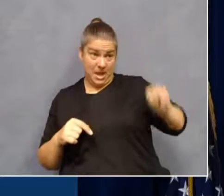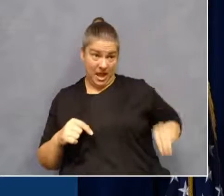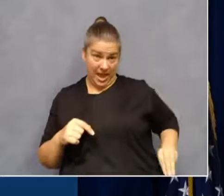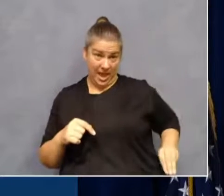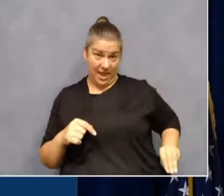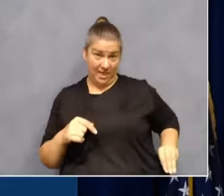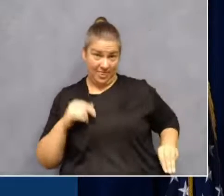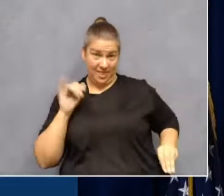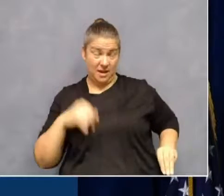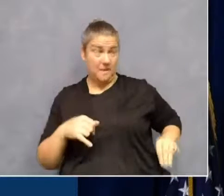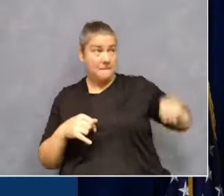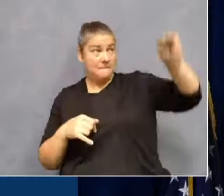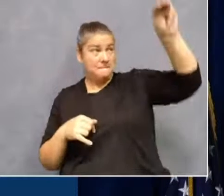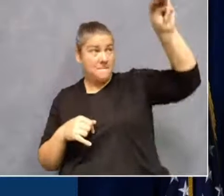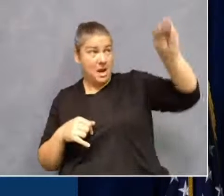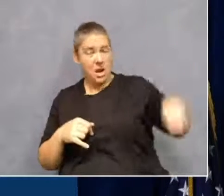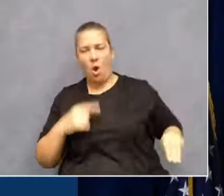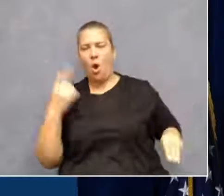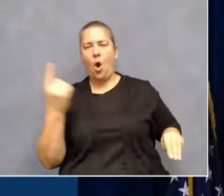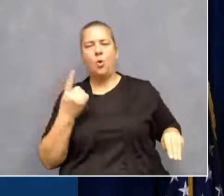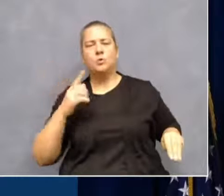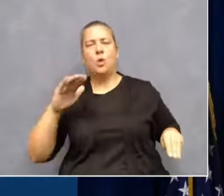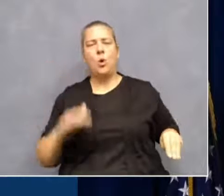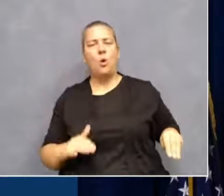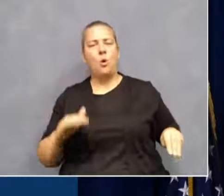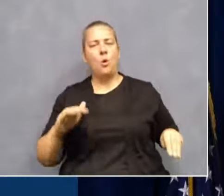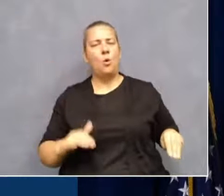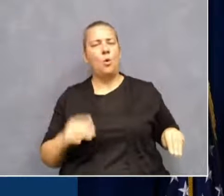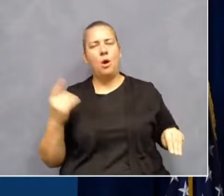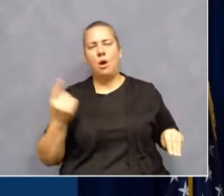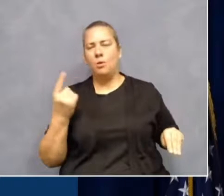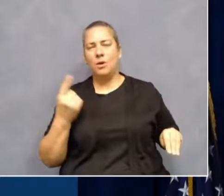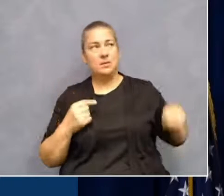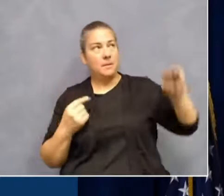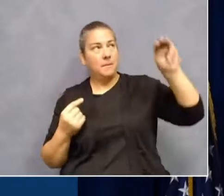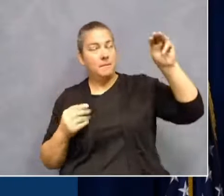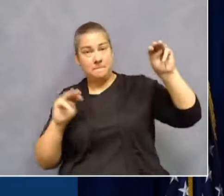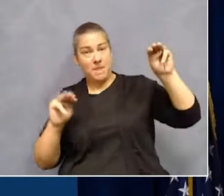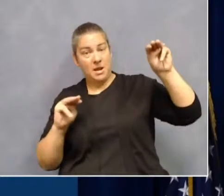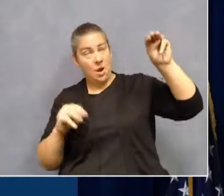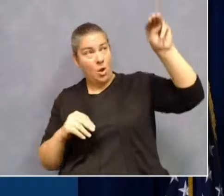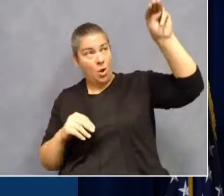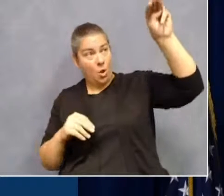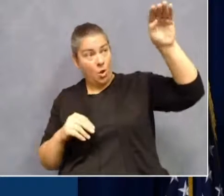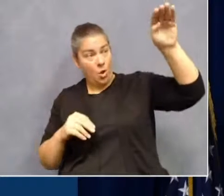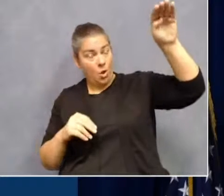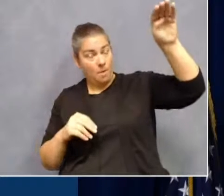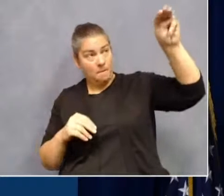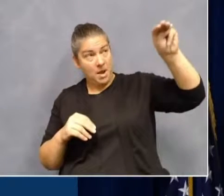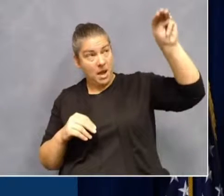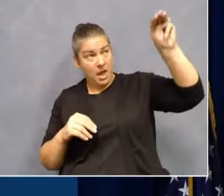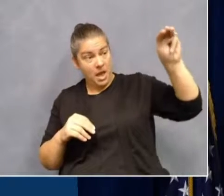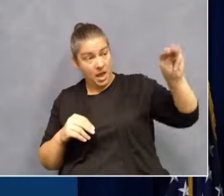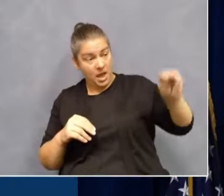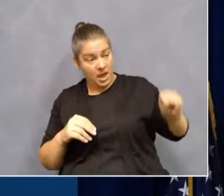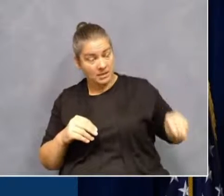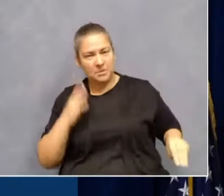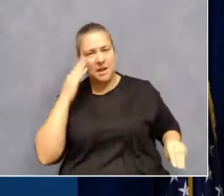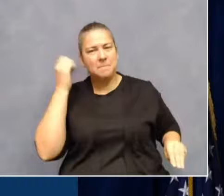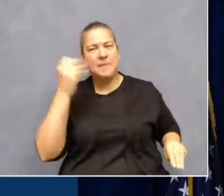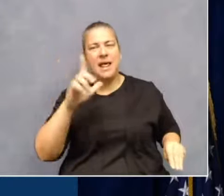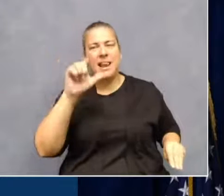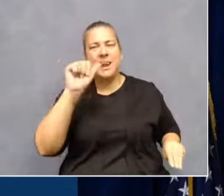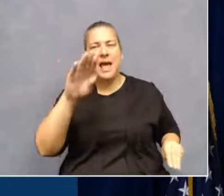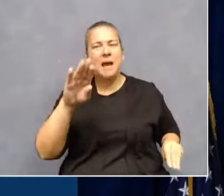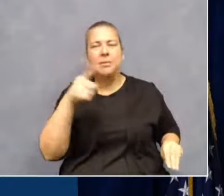Mondays are always lower than other days because of not all labs being open or reporting on the weekends. This